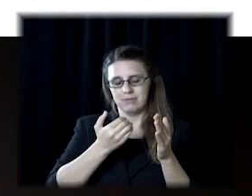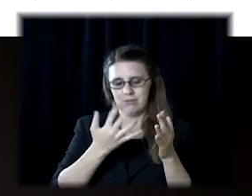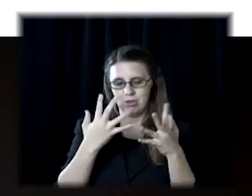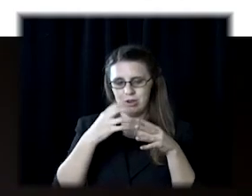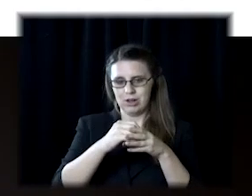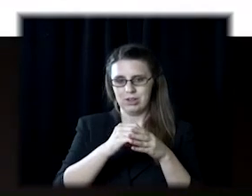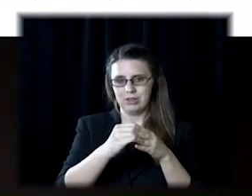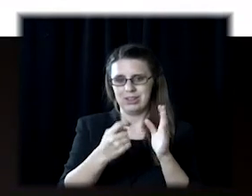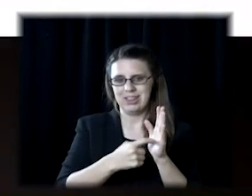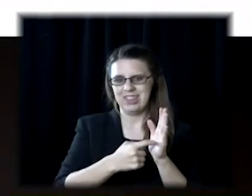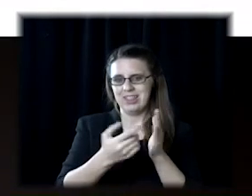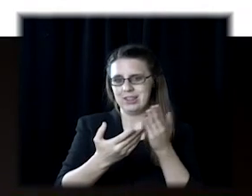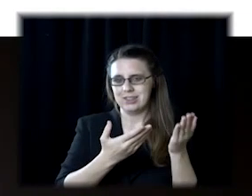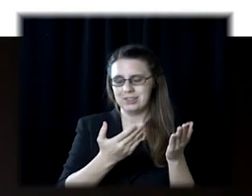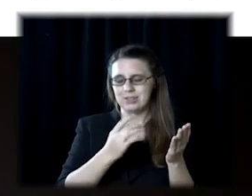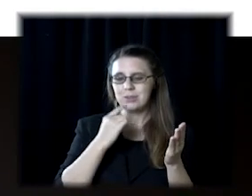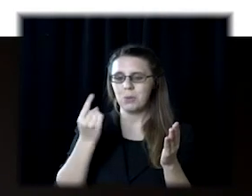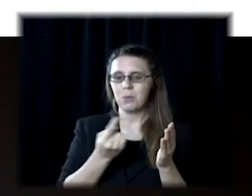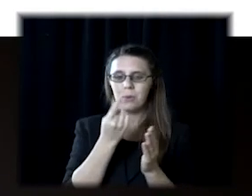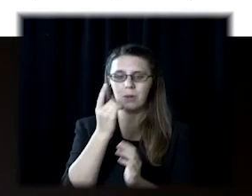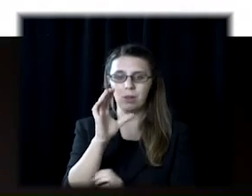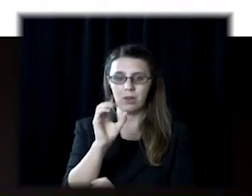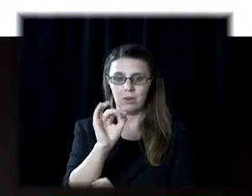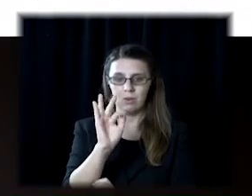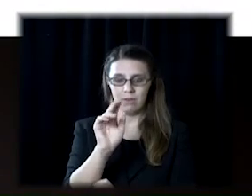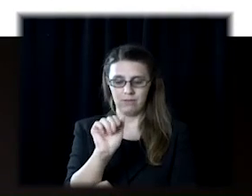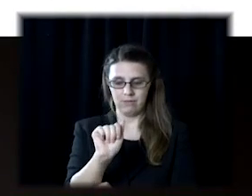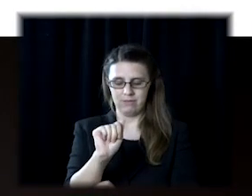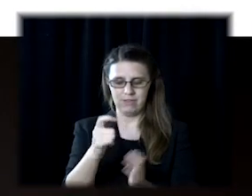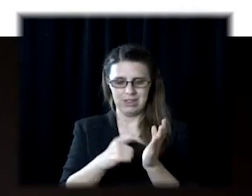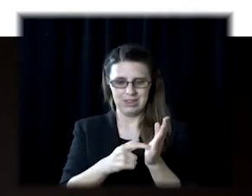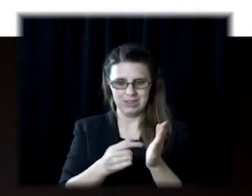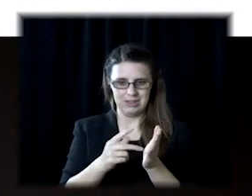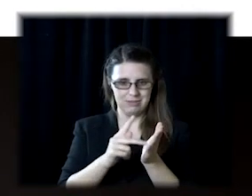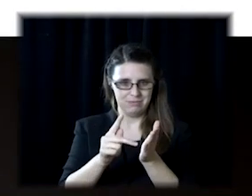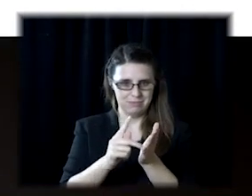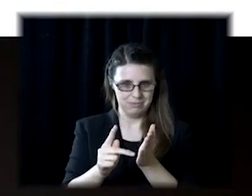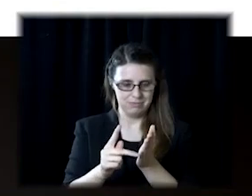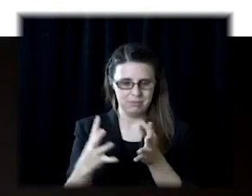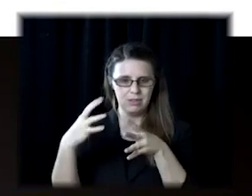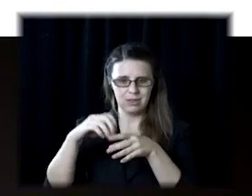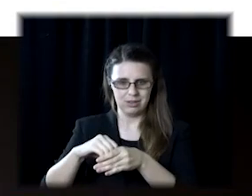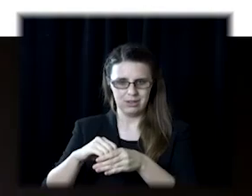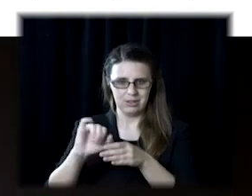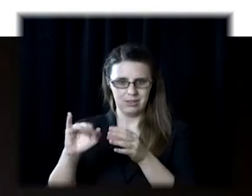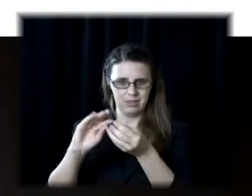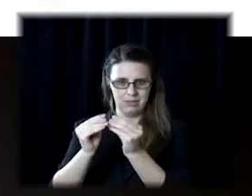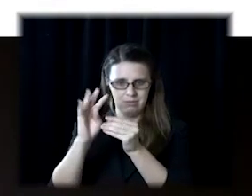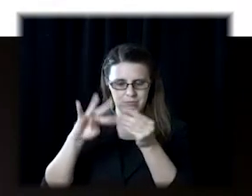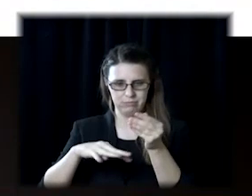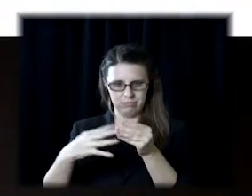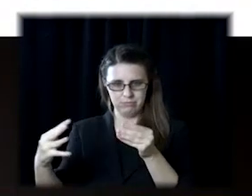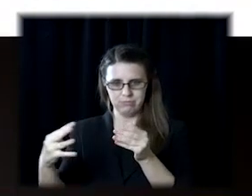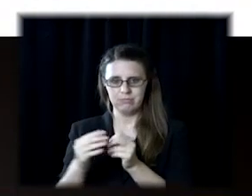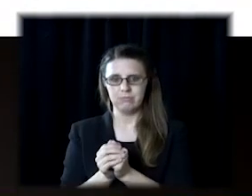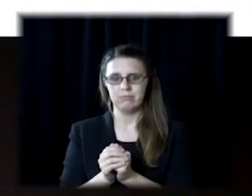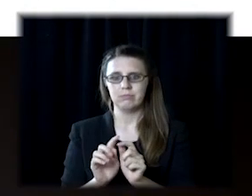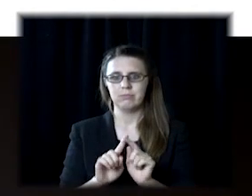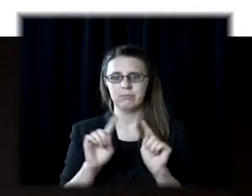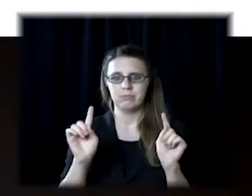service is represented in these figures. However, the 2019 fiscal plan projects a primary deficit